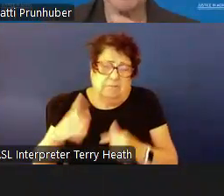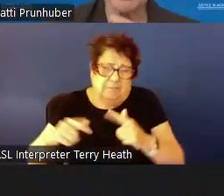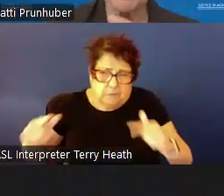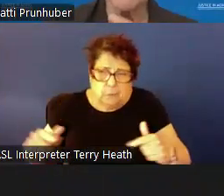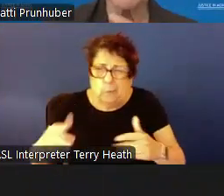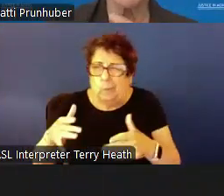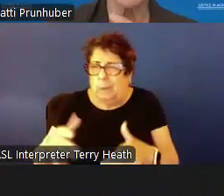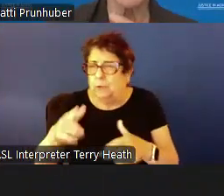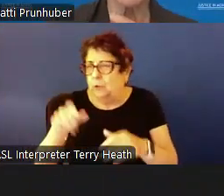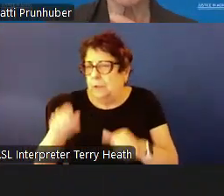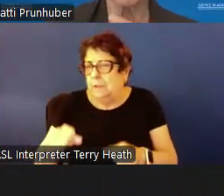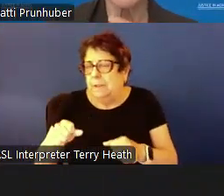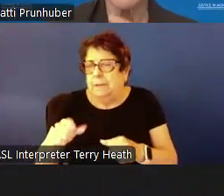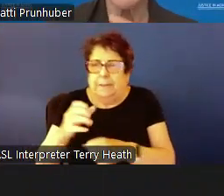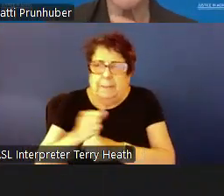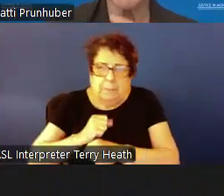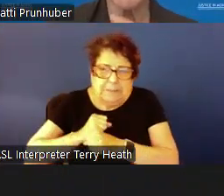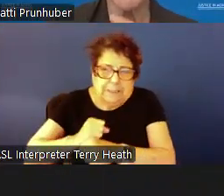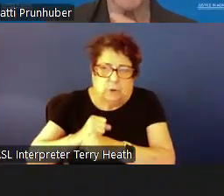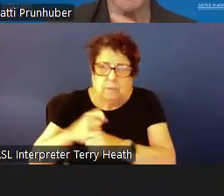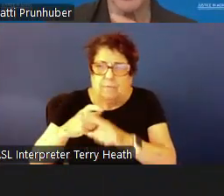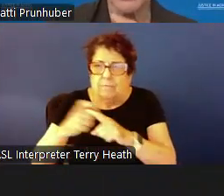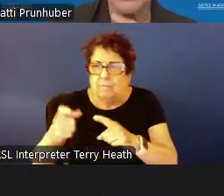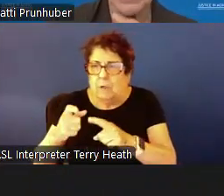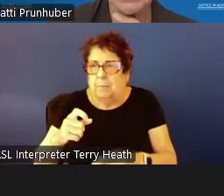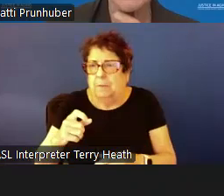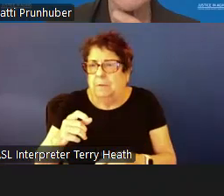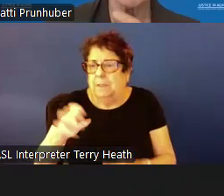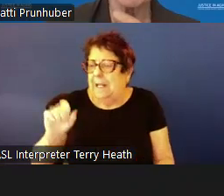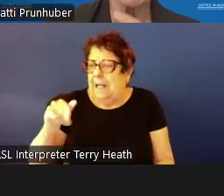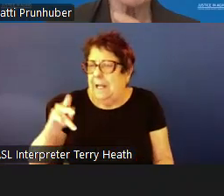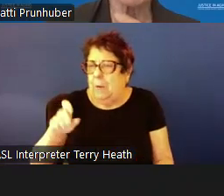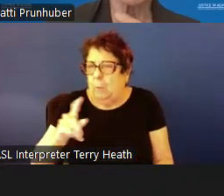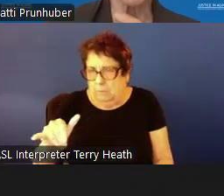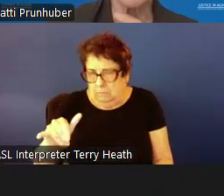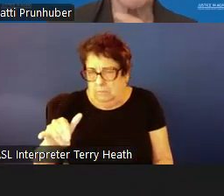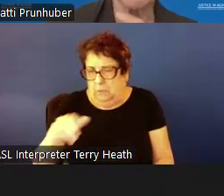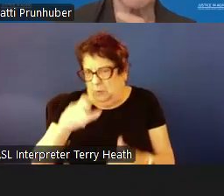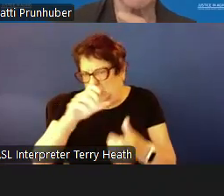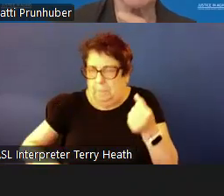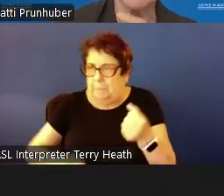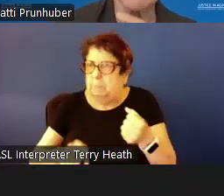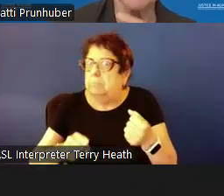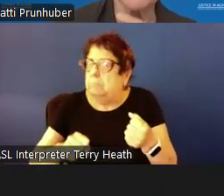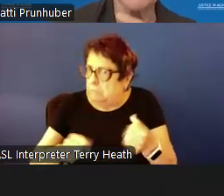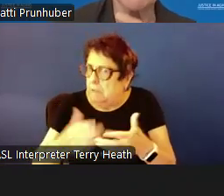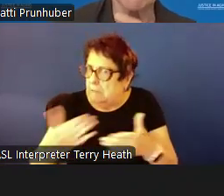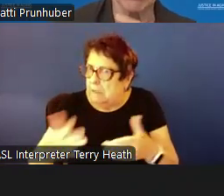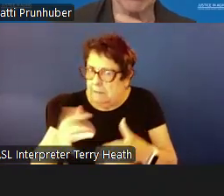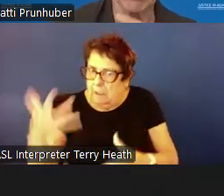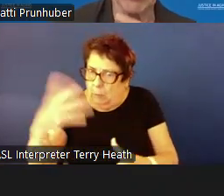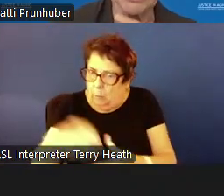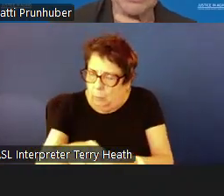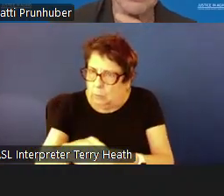equity stripping devices that are contained in reverse mortgages. If people are losing all of the equity in